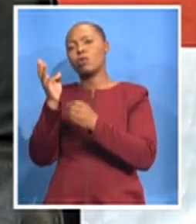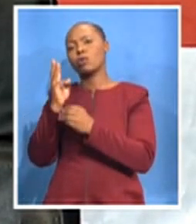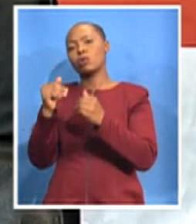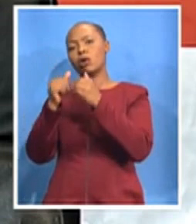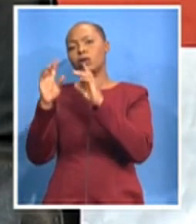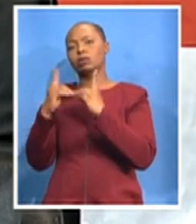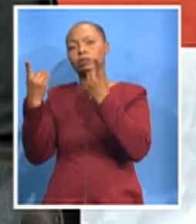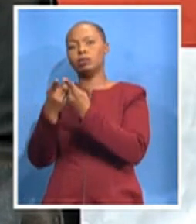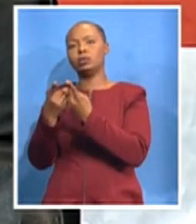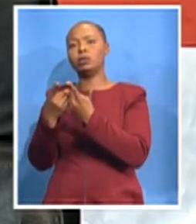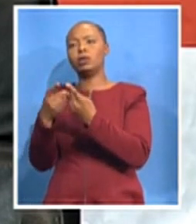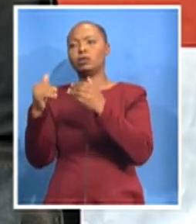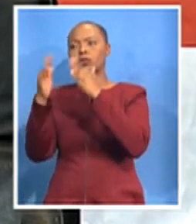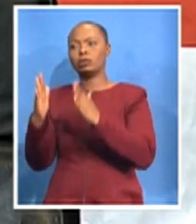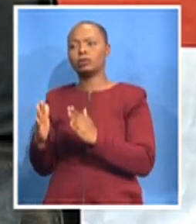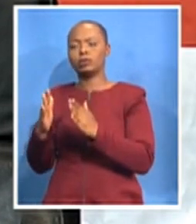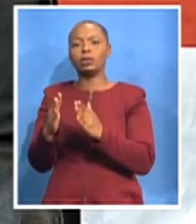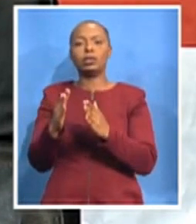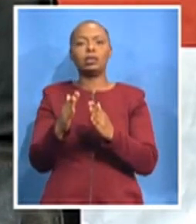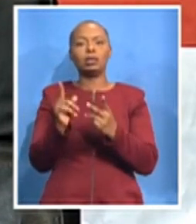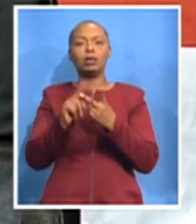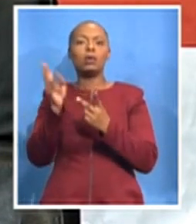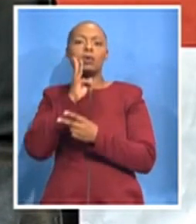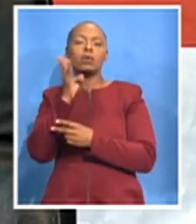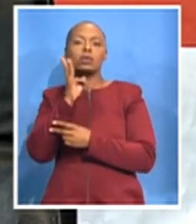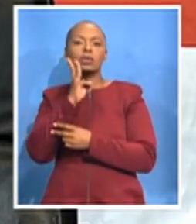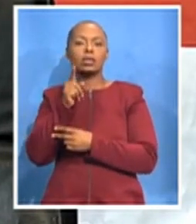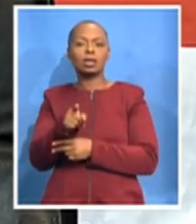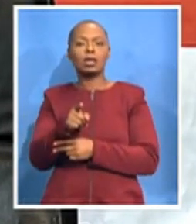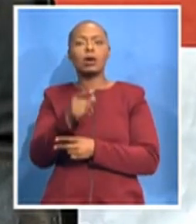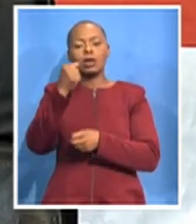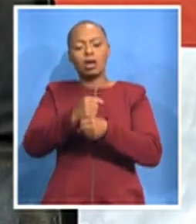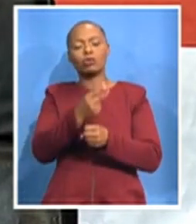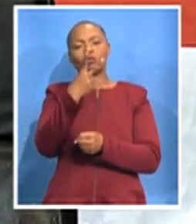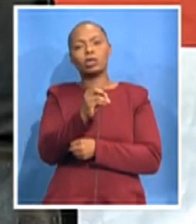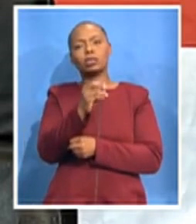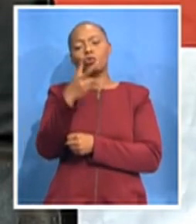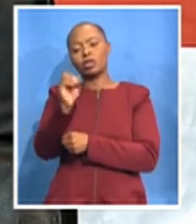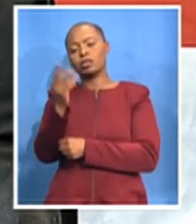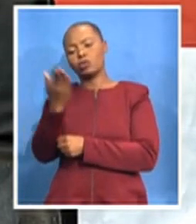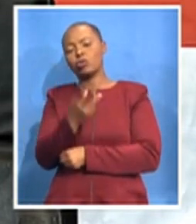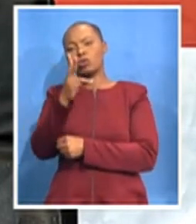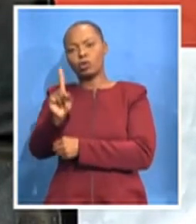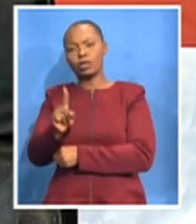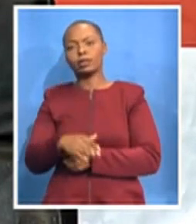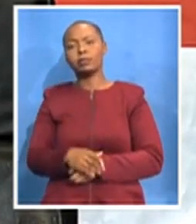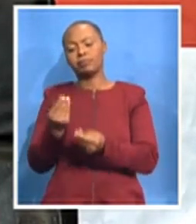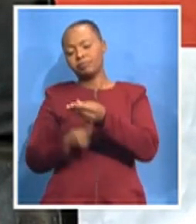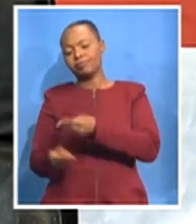of 2020-2021. We've investigated maladministration by the Department of Human